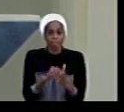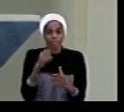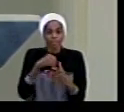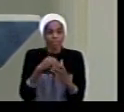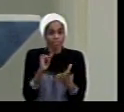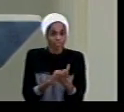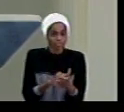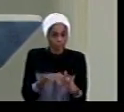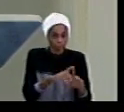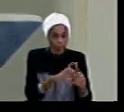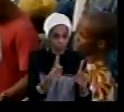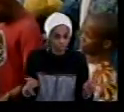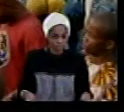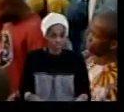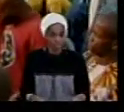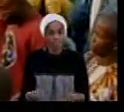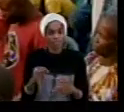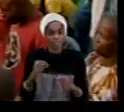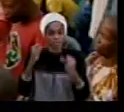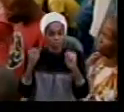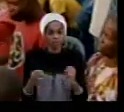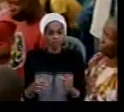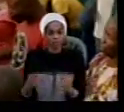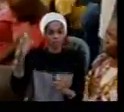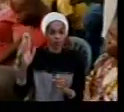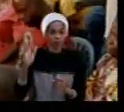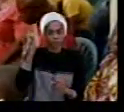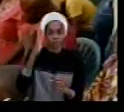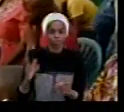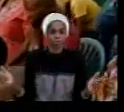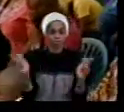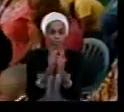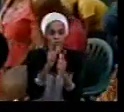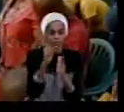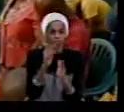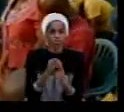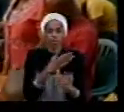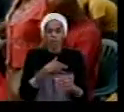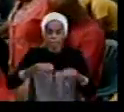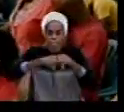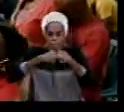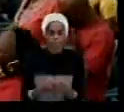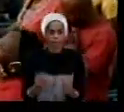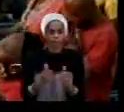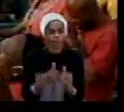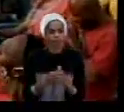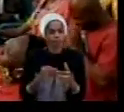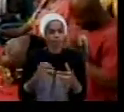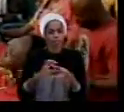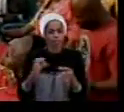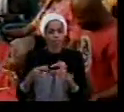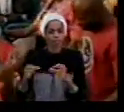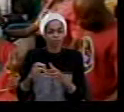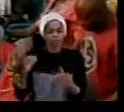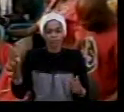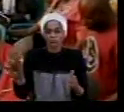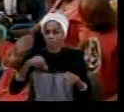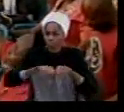God will locate you and break every snare. Every